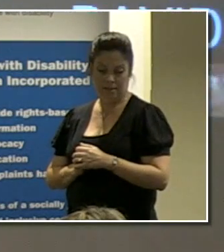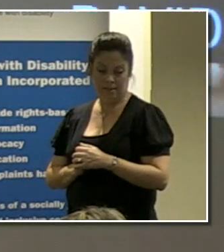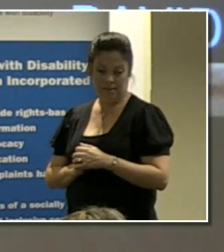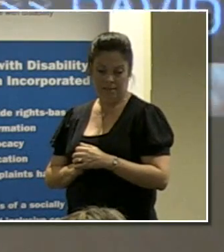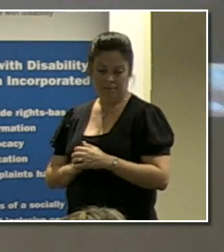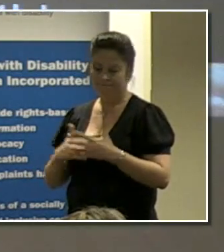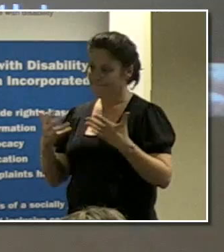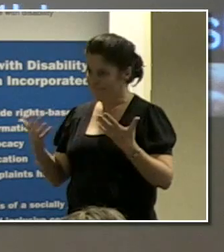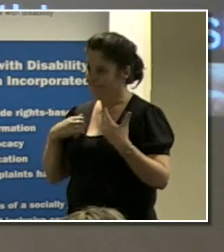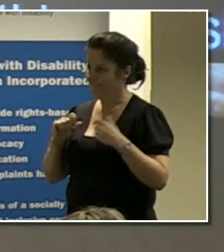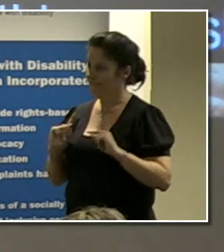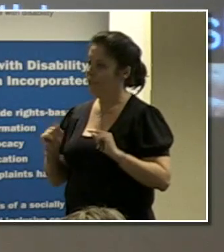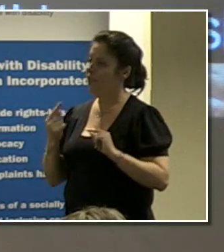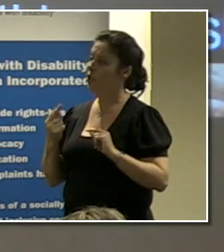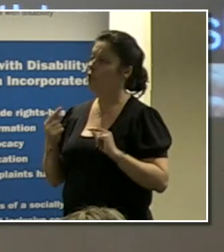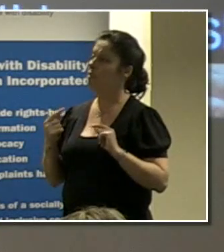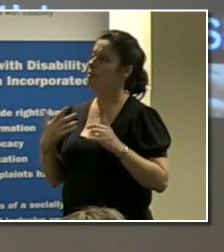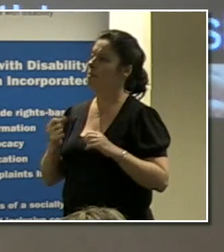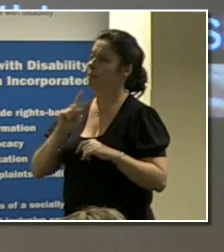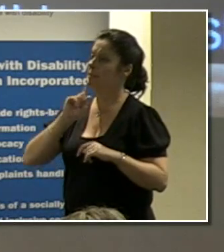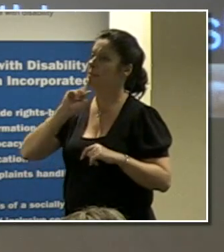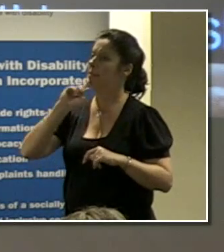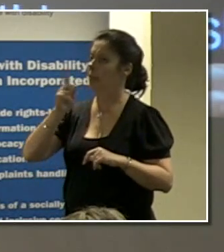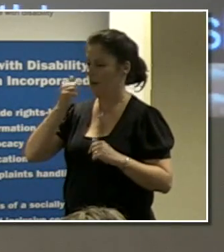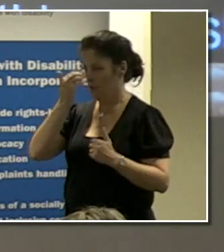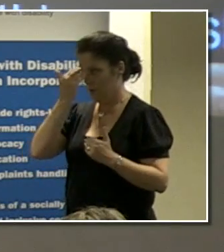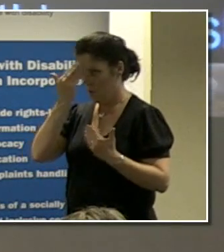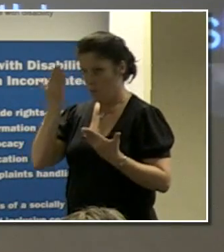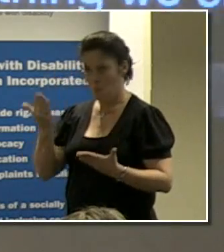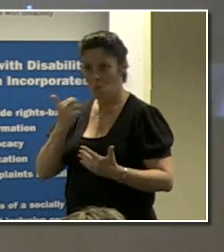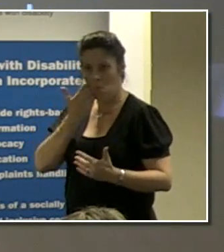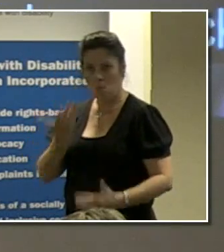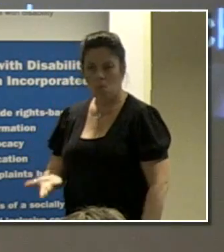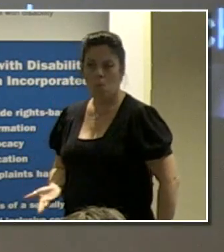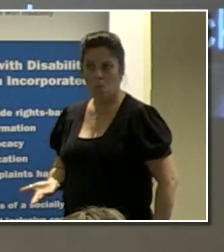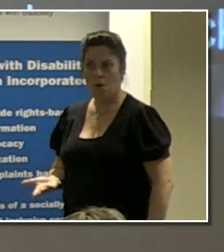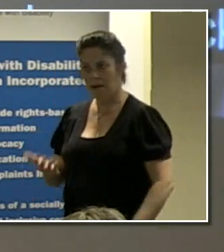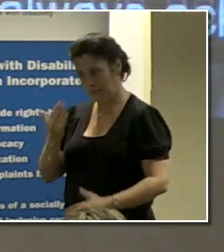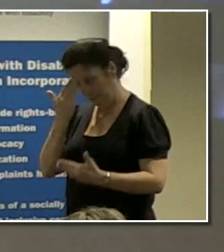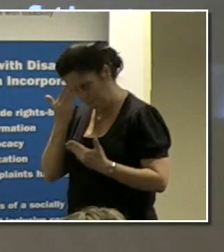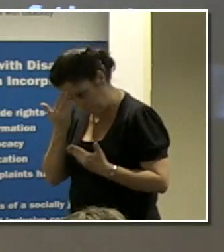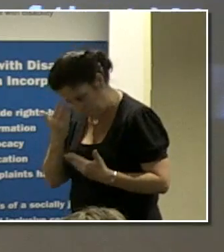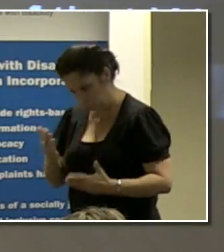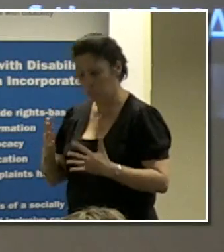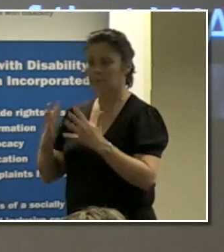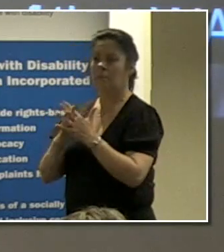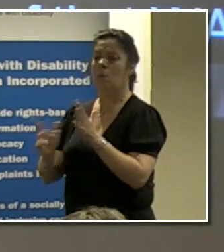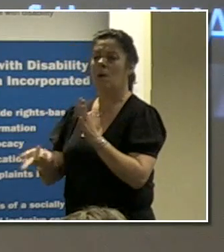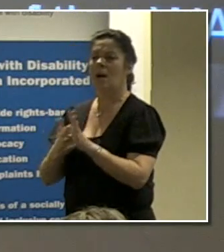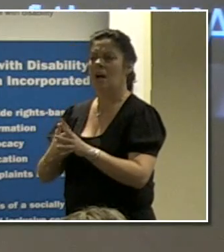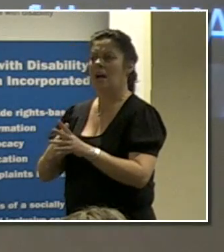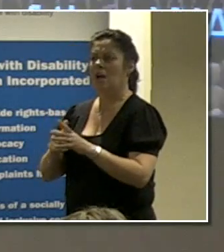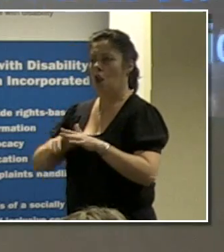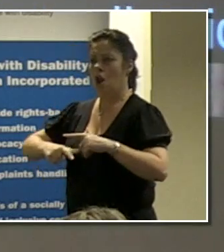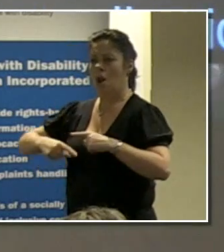that I always acknowledge the strength of that WA local area coordination. In fact,